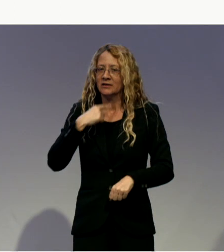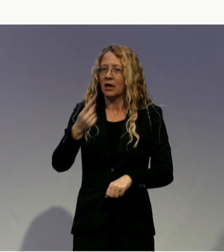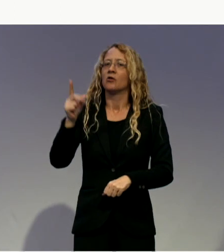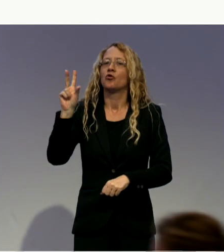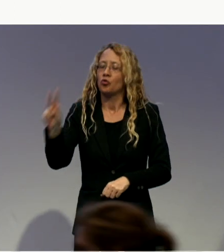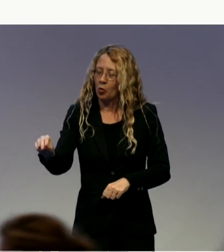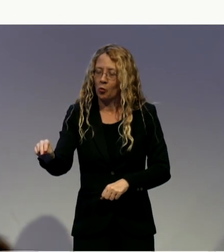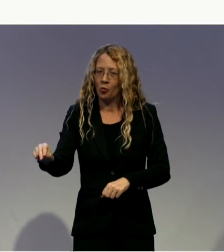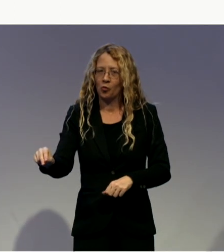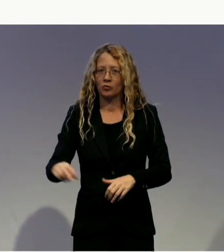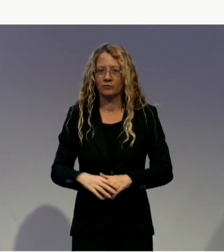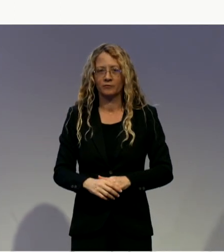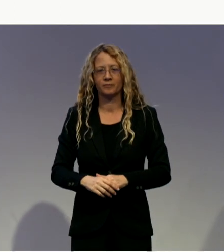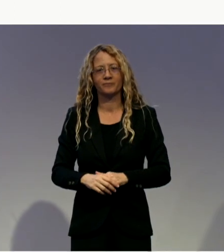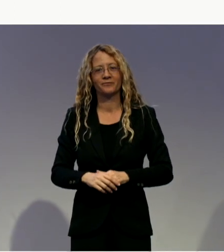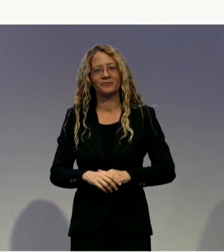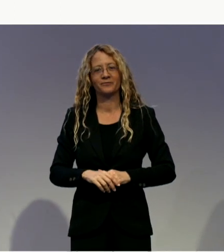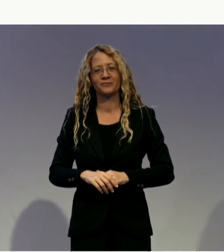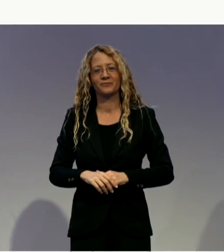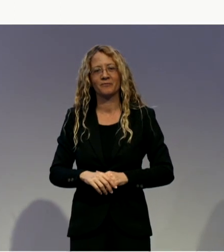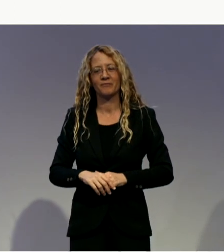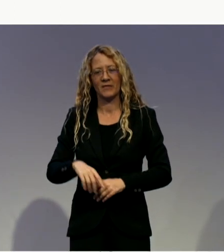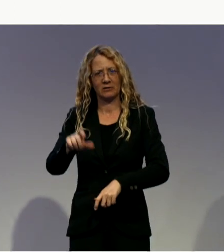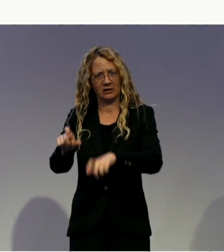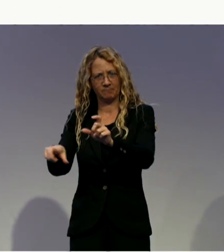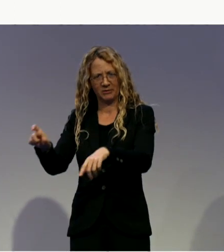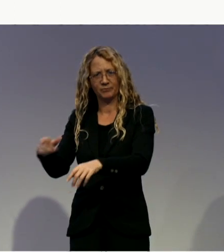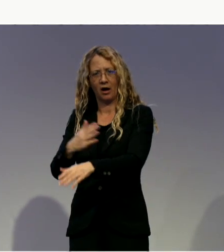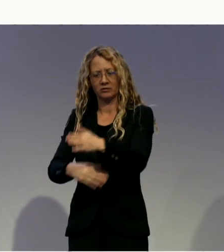be narrators and directors of our own